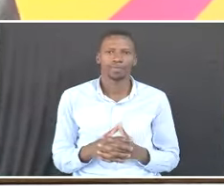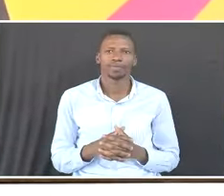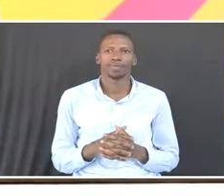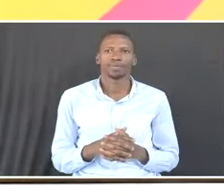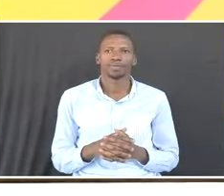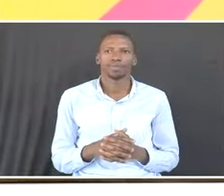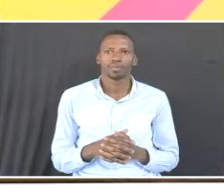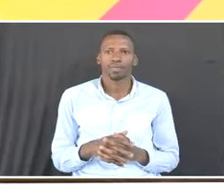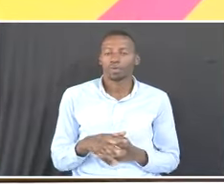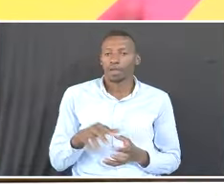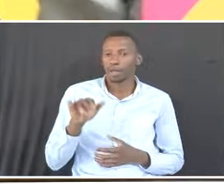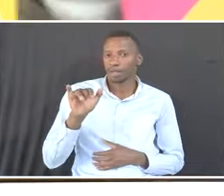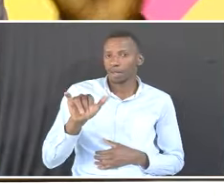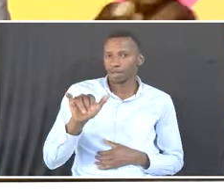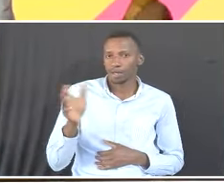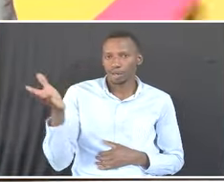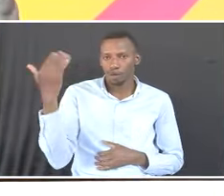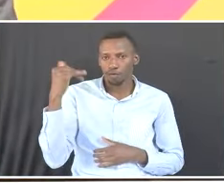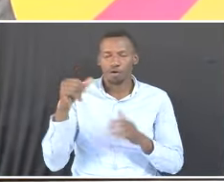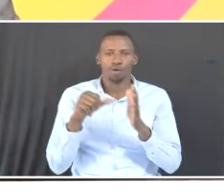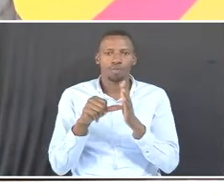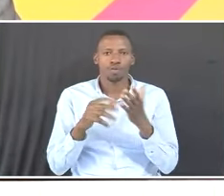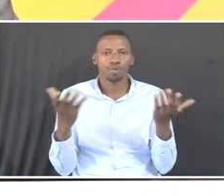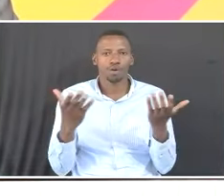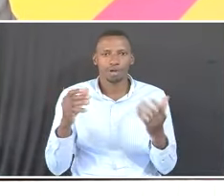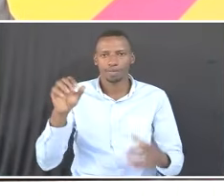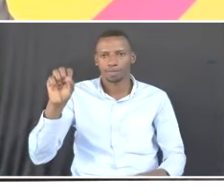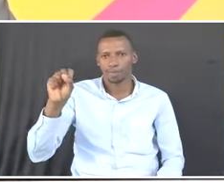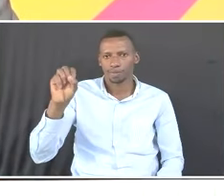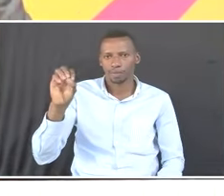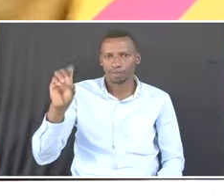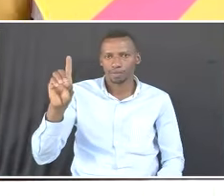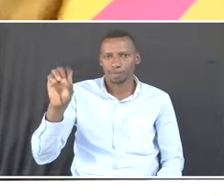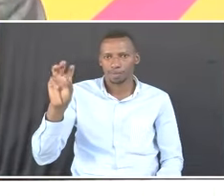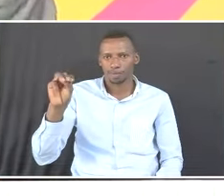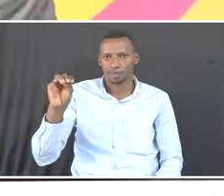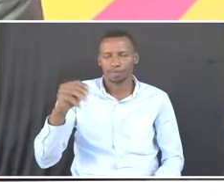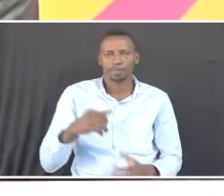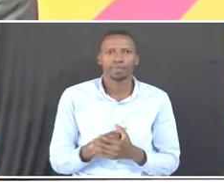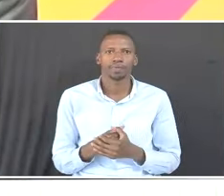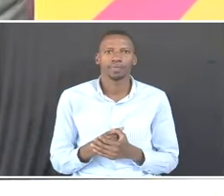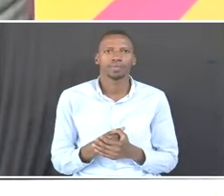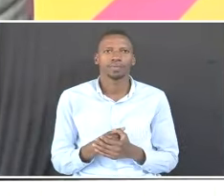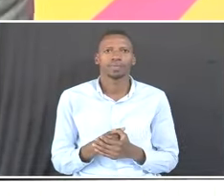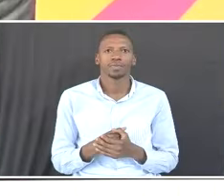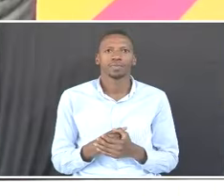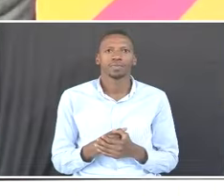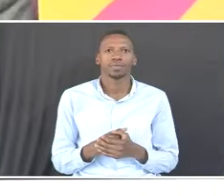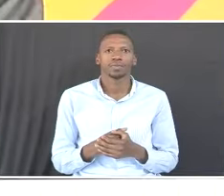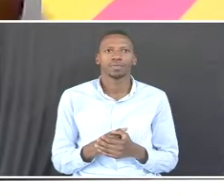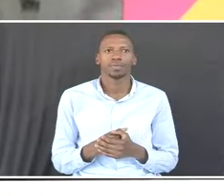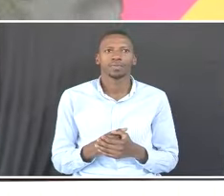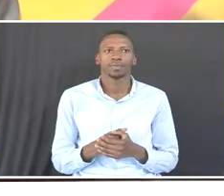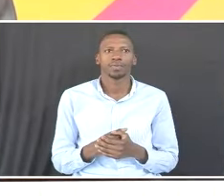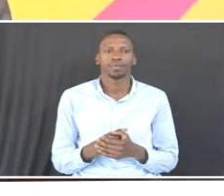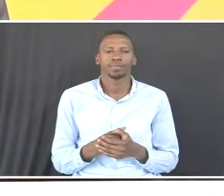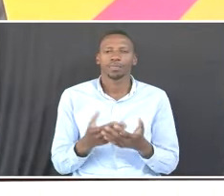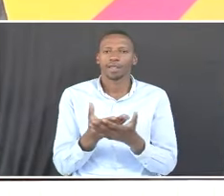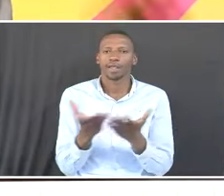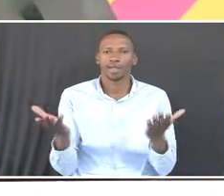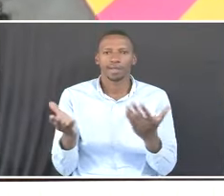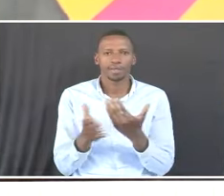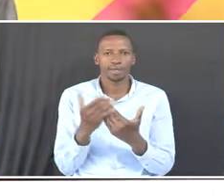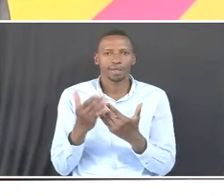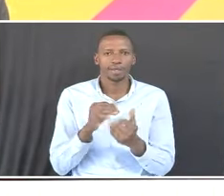That was the problem of Sodom. That was the problem of Sodom, people of God. They didn't care about